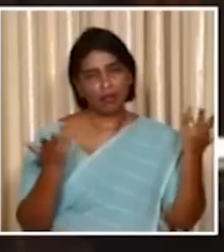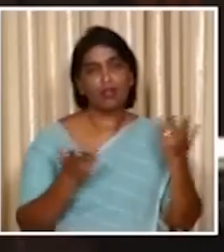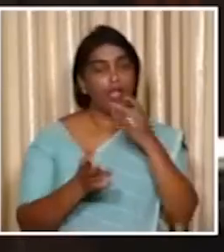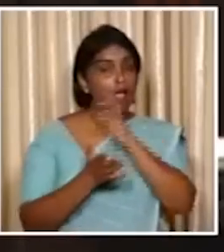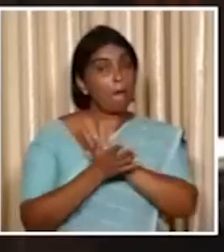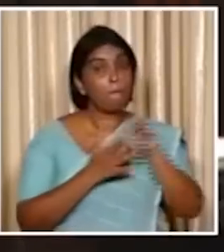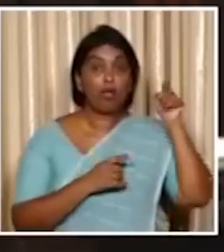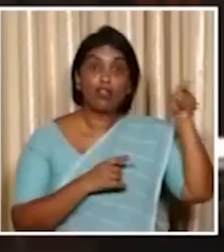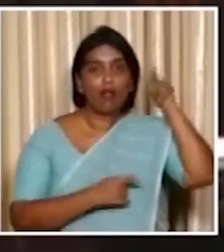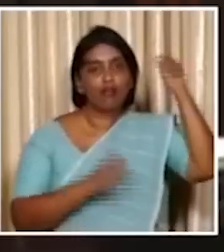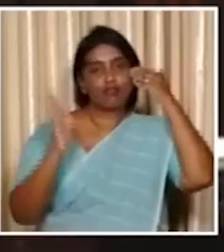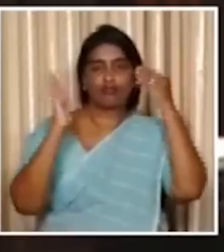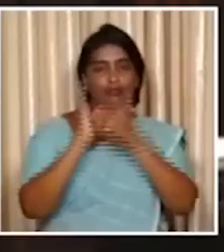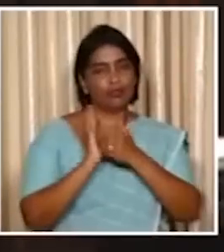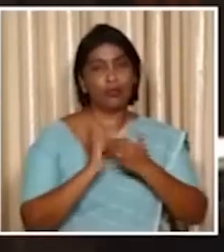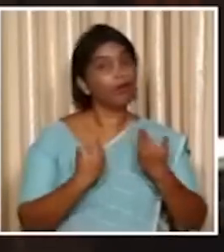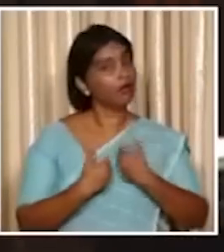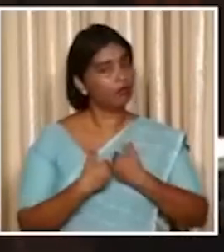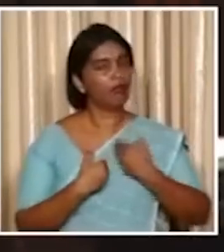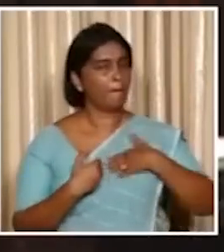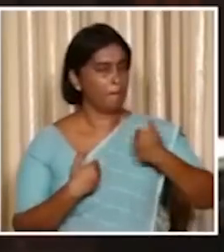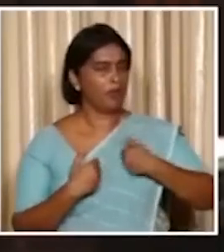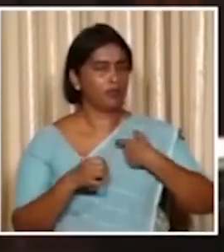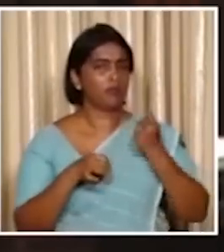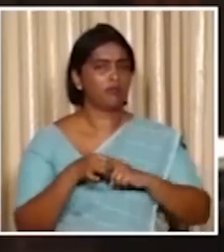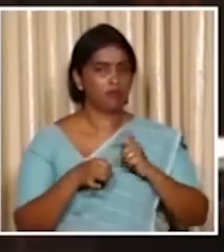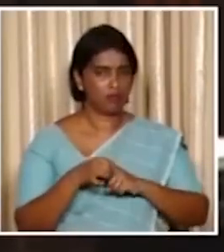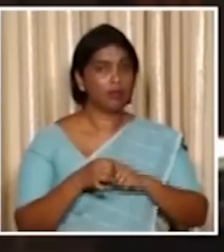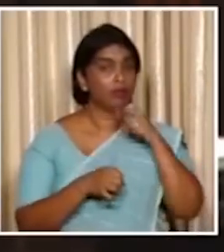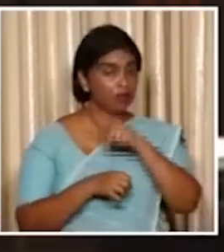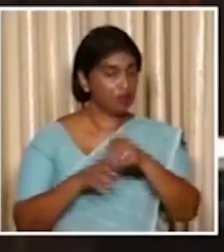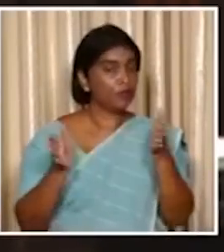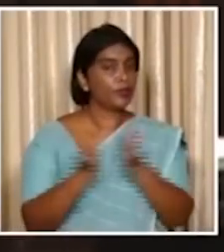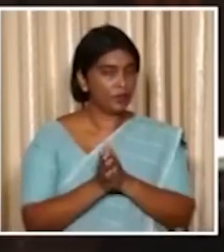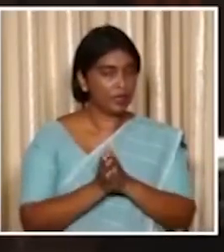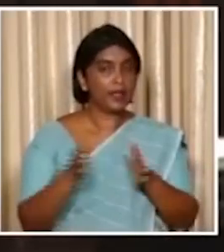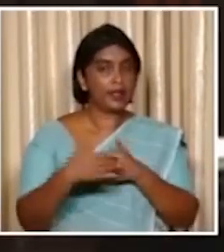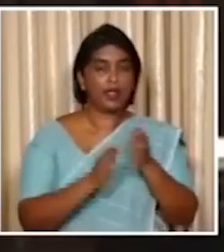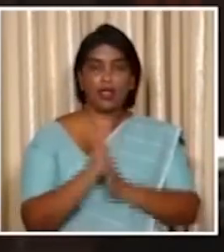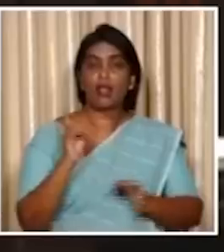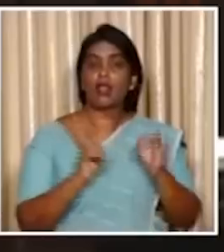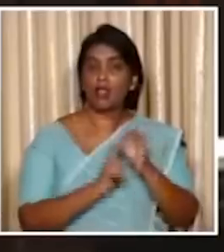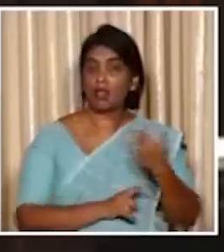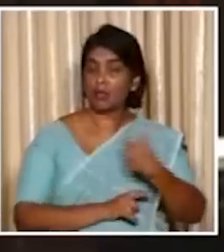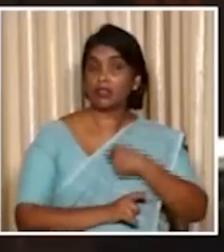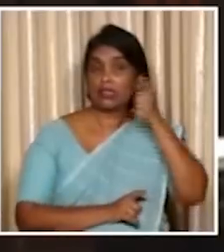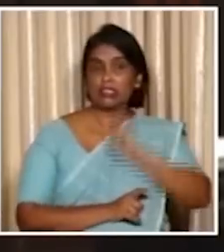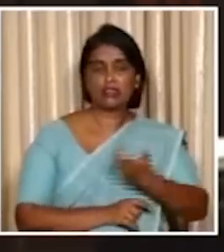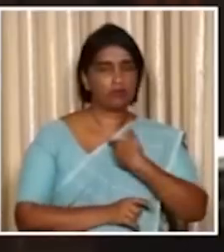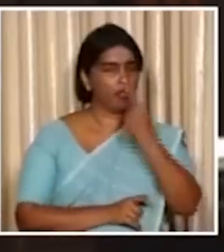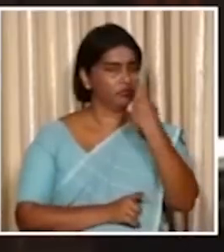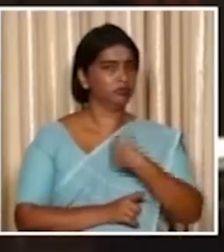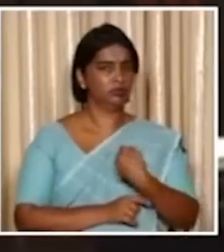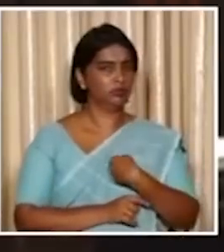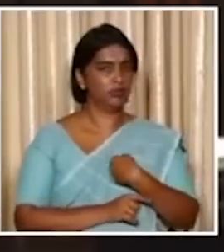My biggest concern is a cabinet minister, one of your colleagues, called me a terrorist. He called me a kotia. Then he